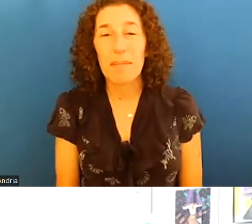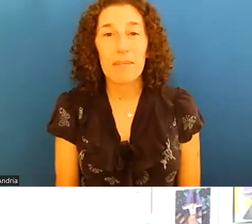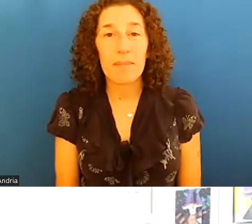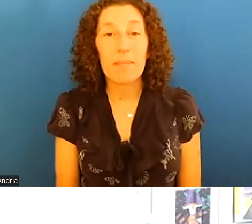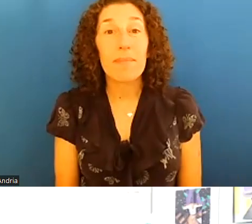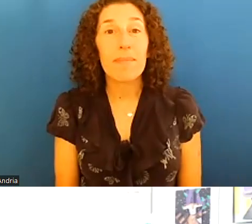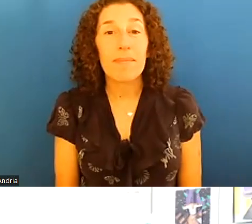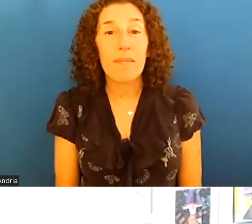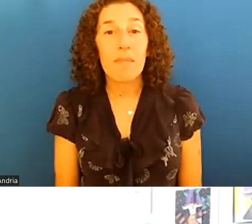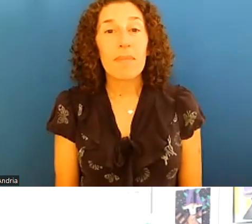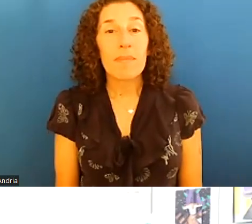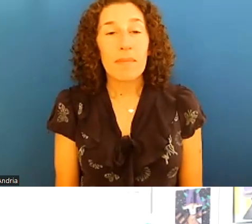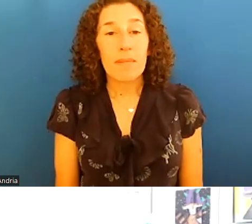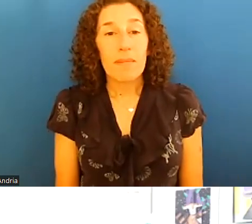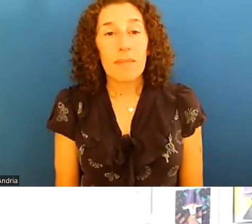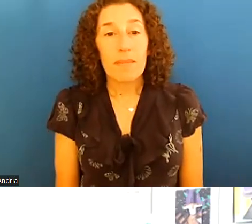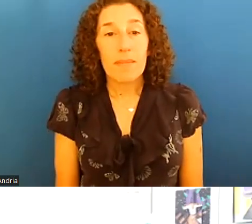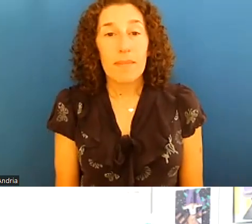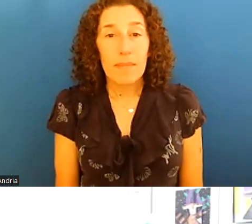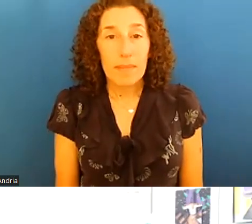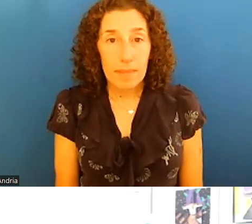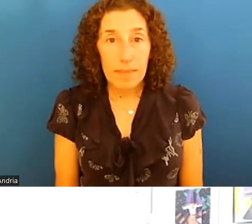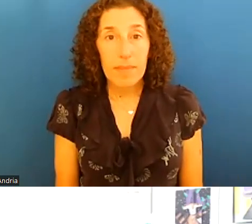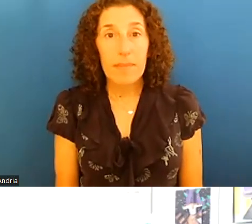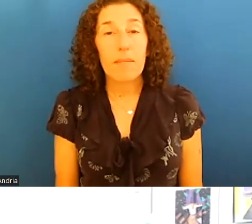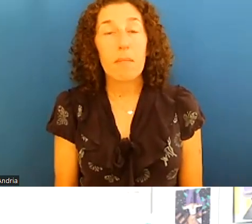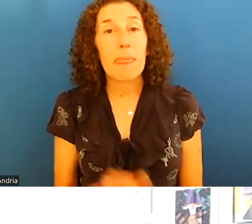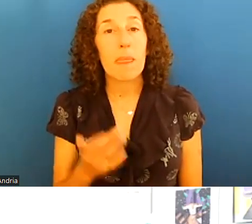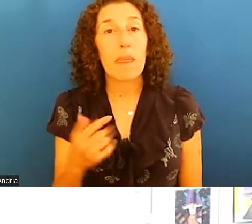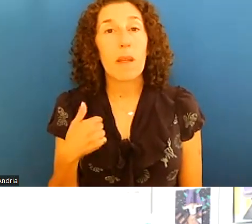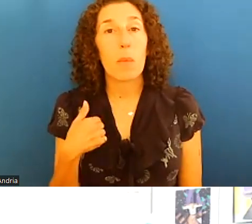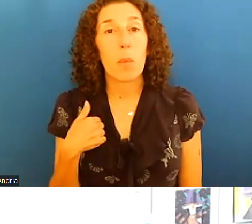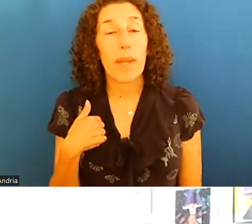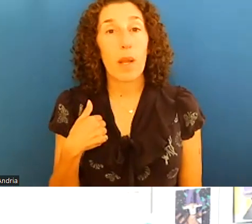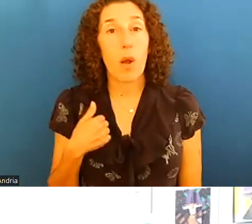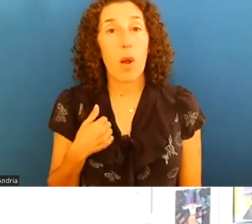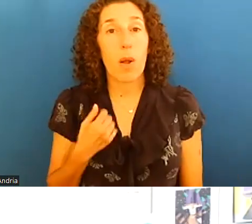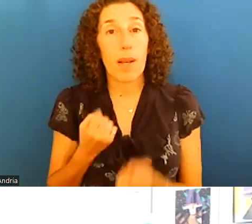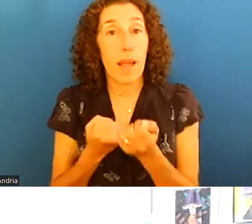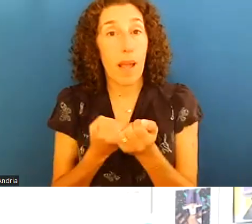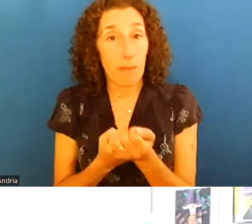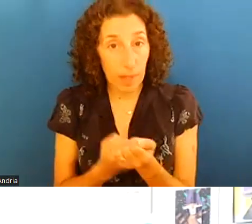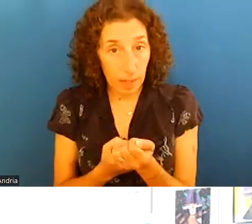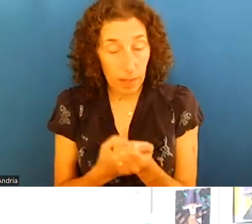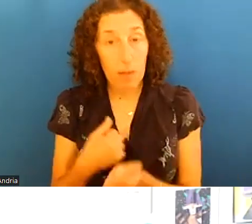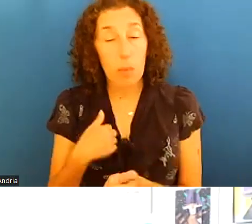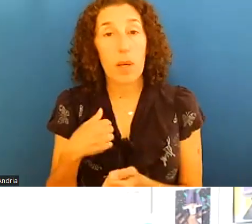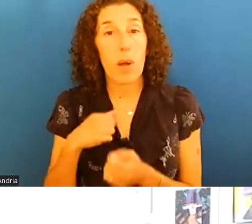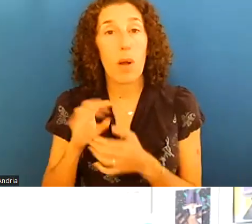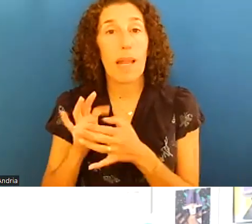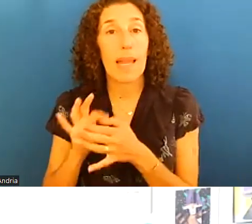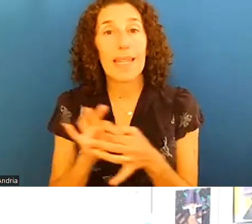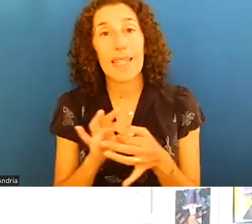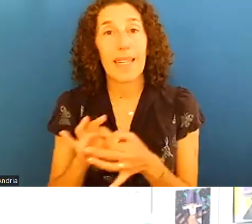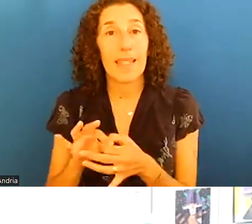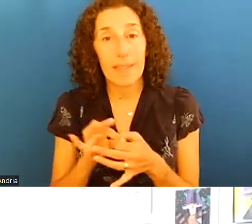so like I said, as in we're there to advocate for them. We're there to act as a liaison. We're providing accompaniment. Um, we interact